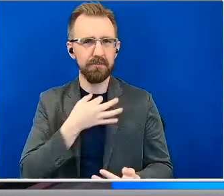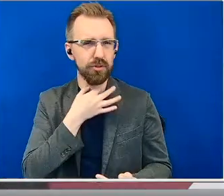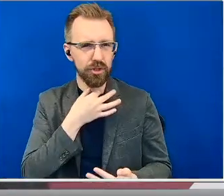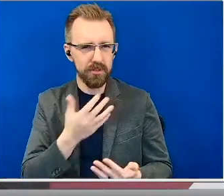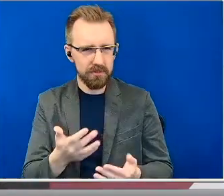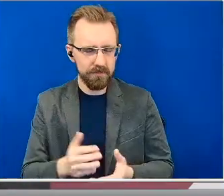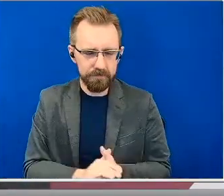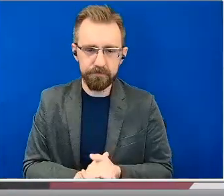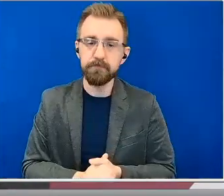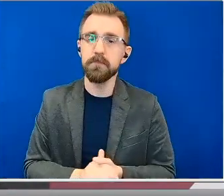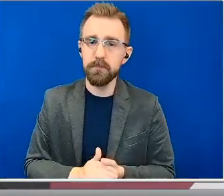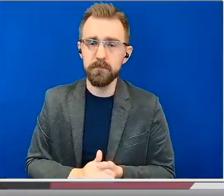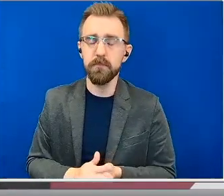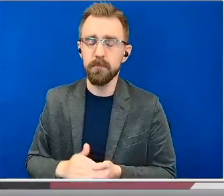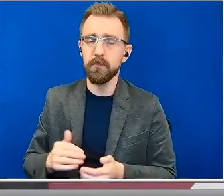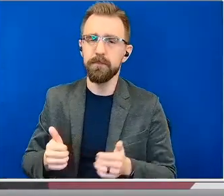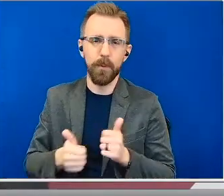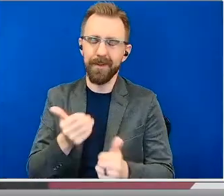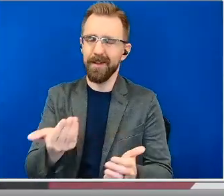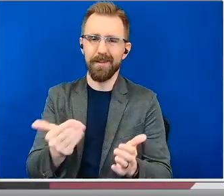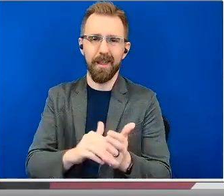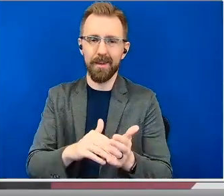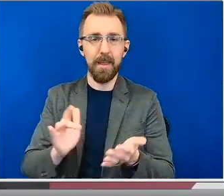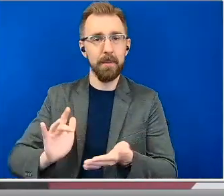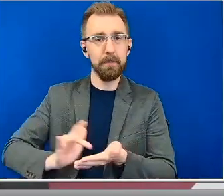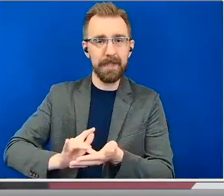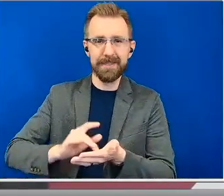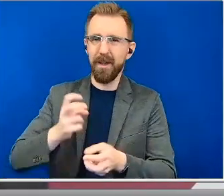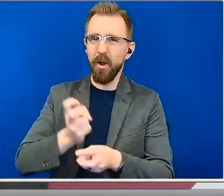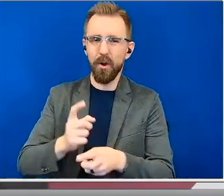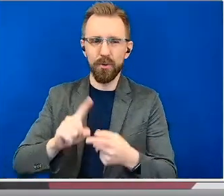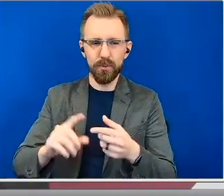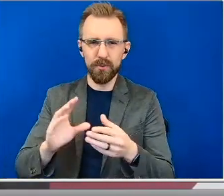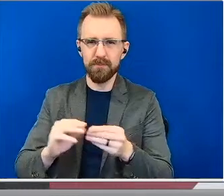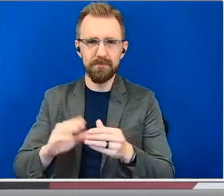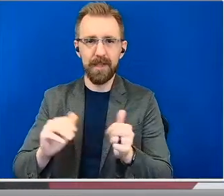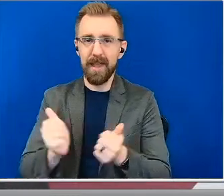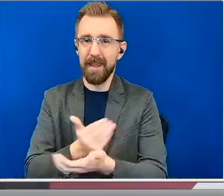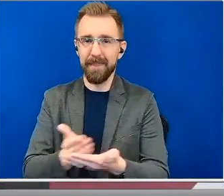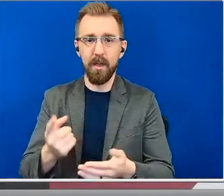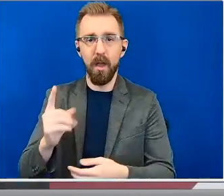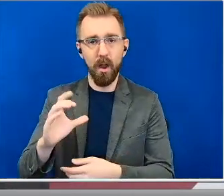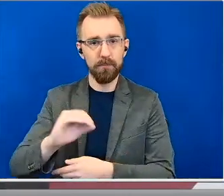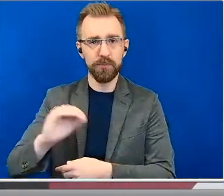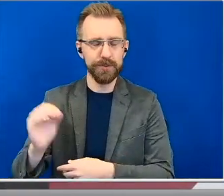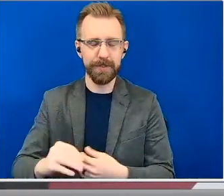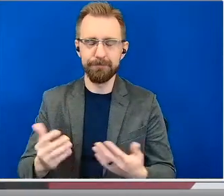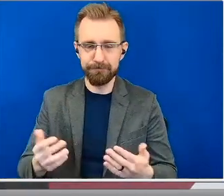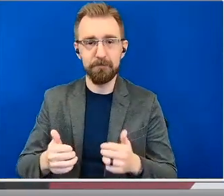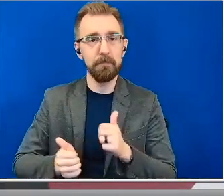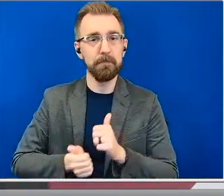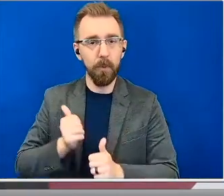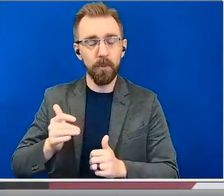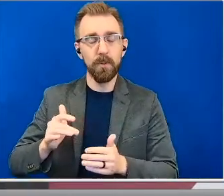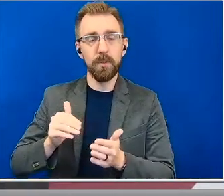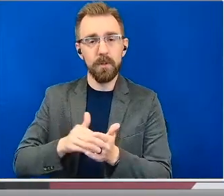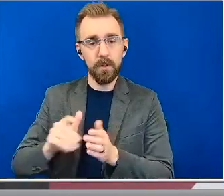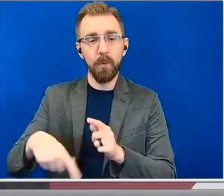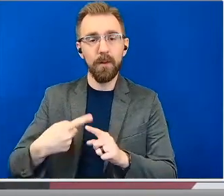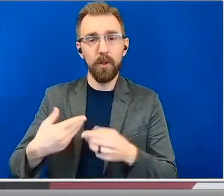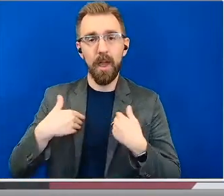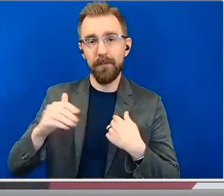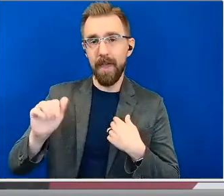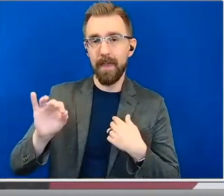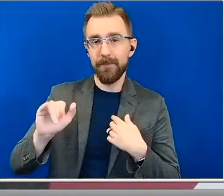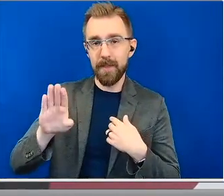most, again, in medicine, it's hard to say that anything is 100%, but in most of the cases, when you have atrial fibrillation, you have a trigger for that,